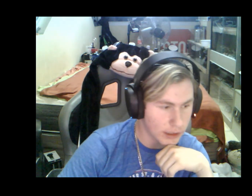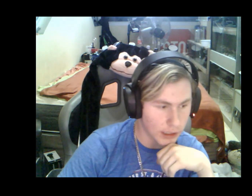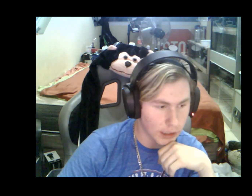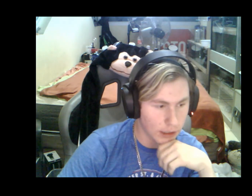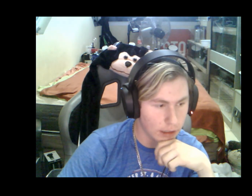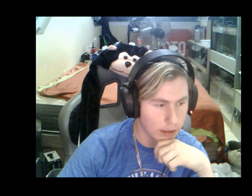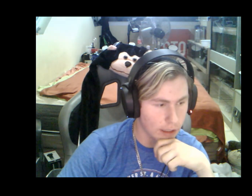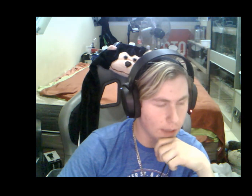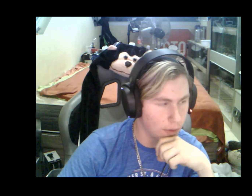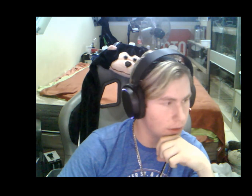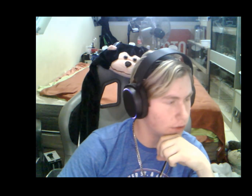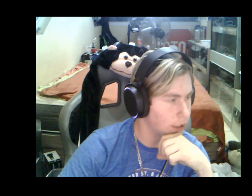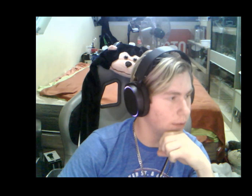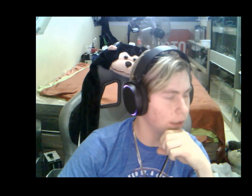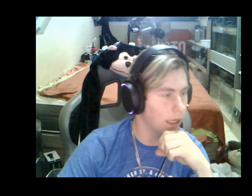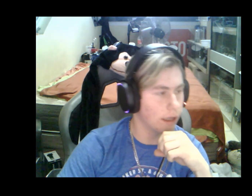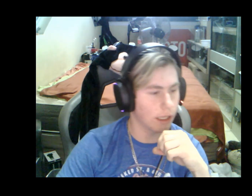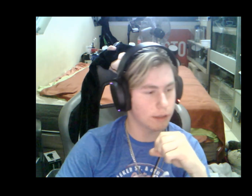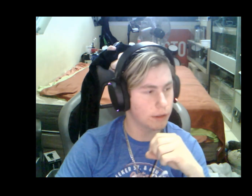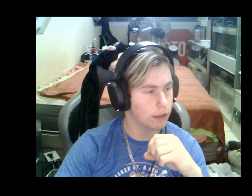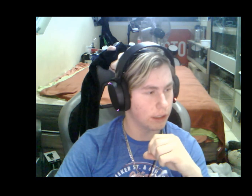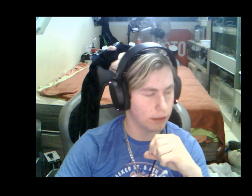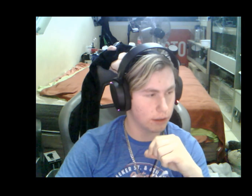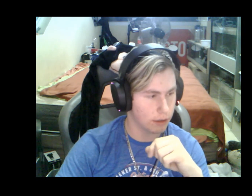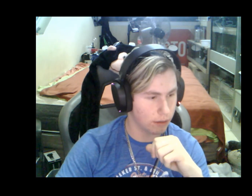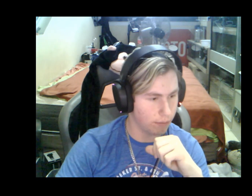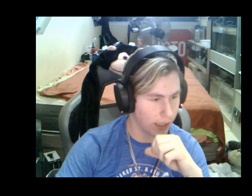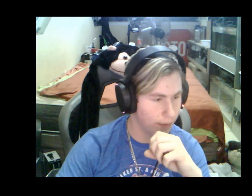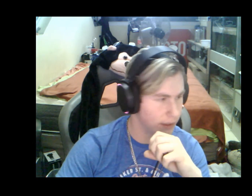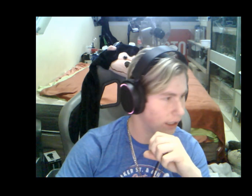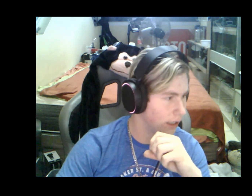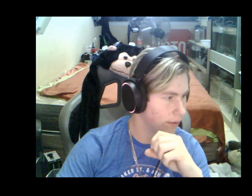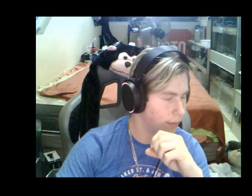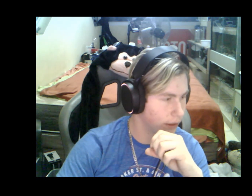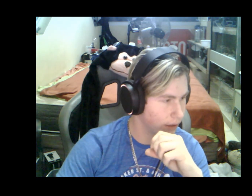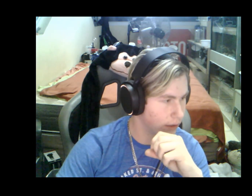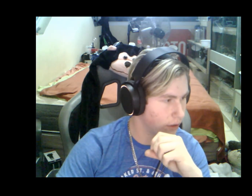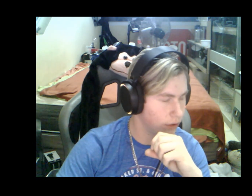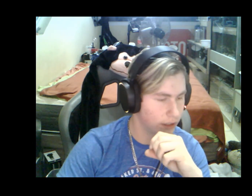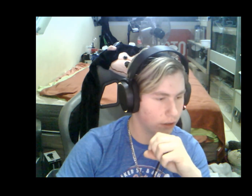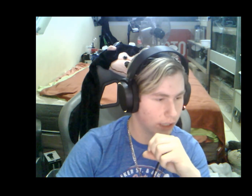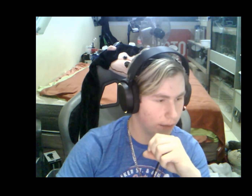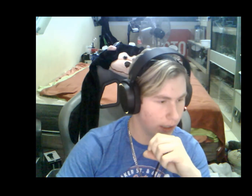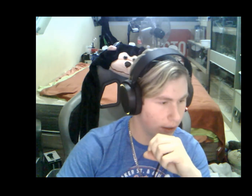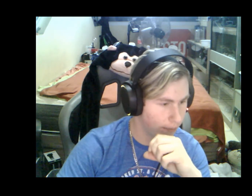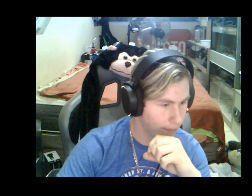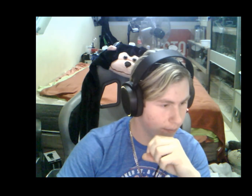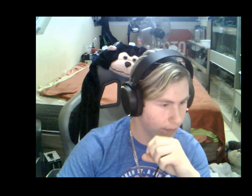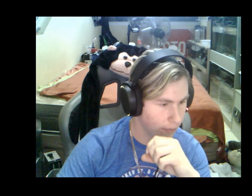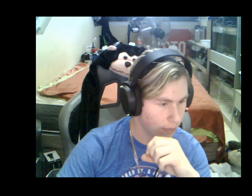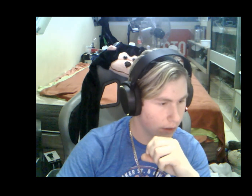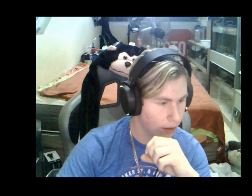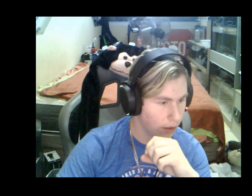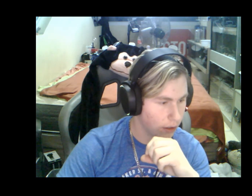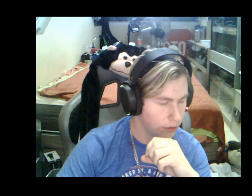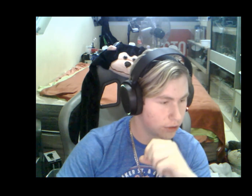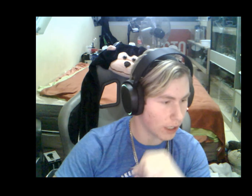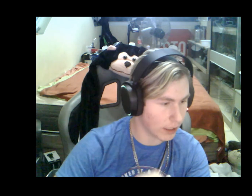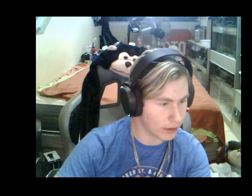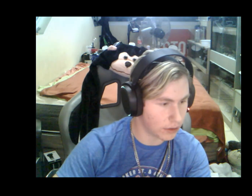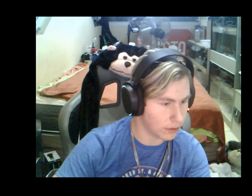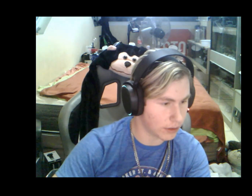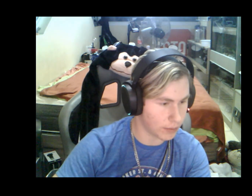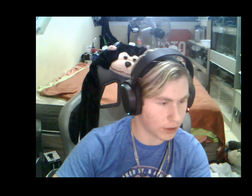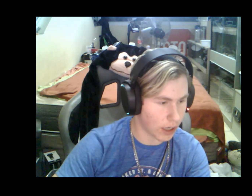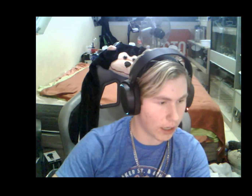don't see name on stream. Yeah, it's my name is Dylan, but it's OG Salty Gamer. Yeah. You're